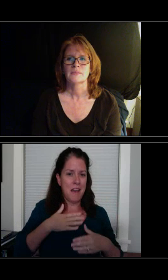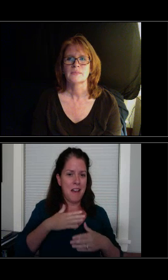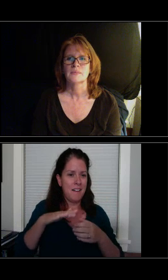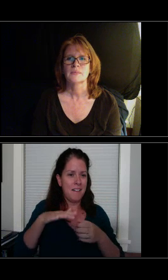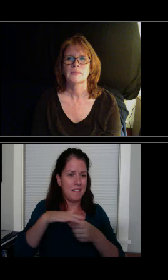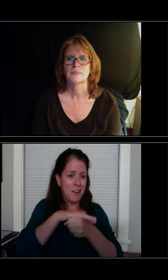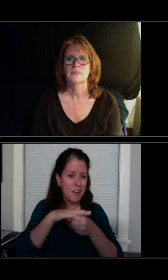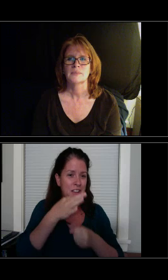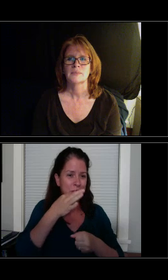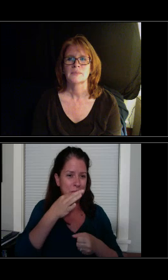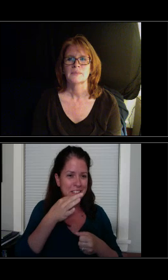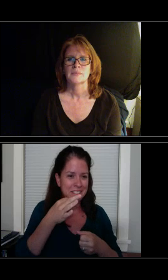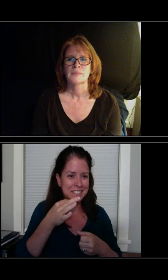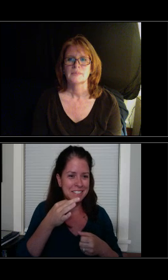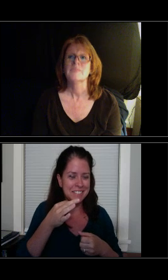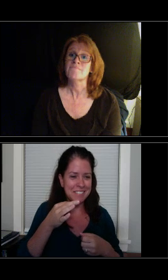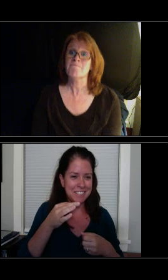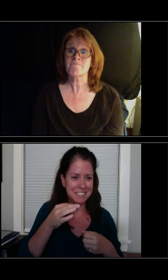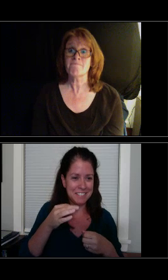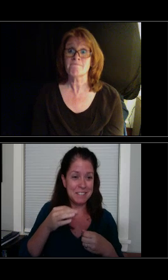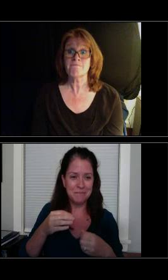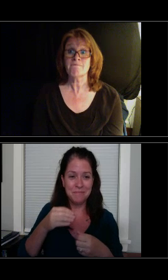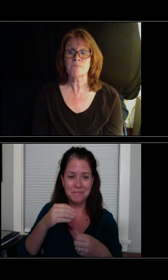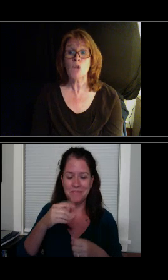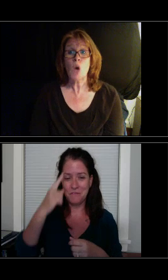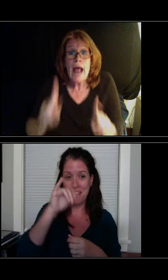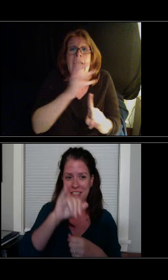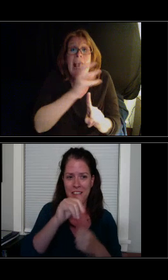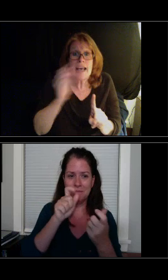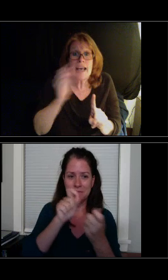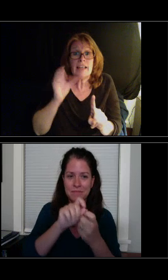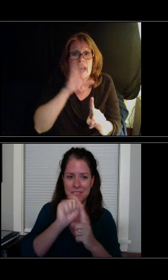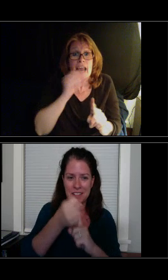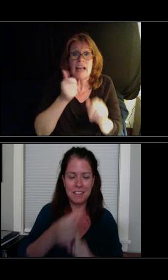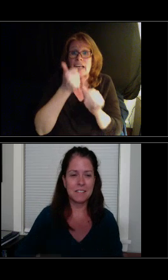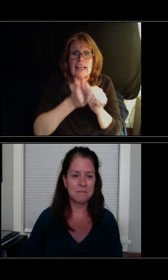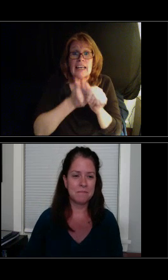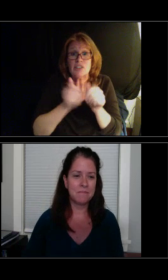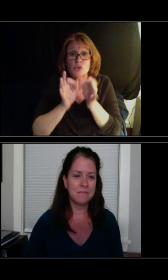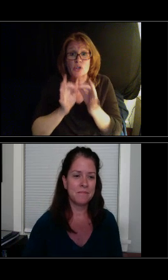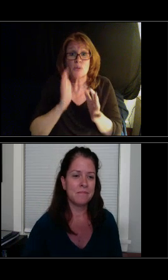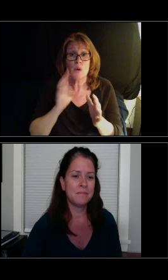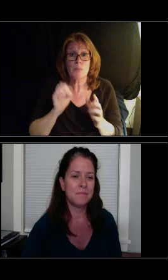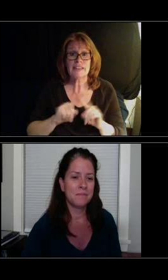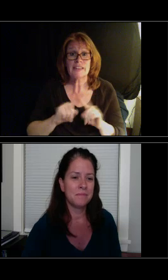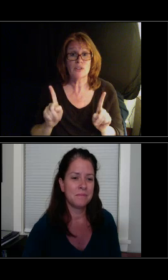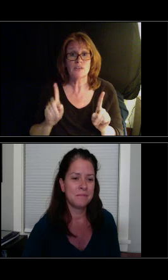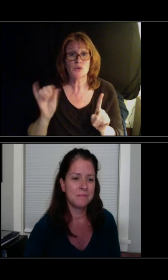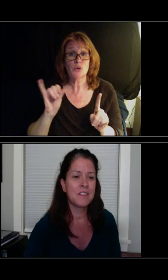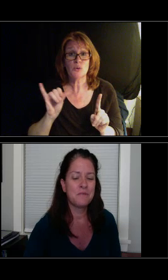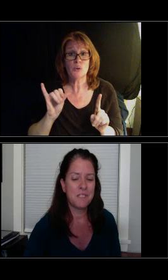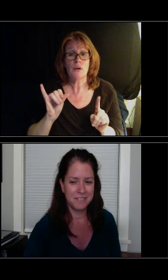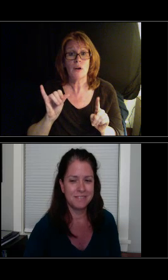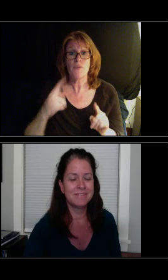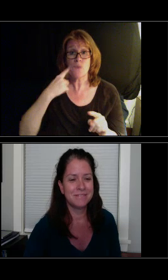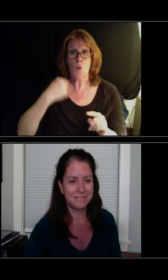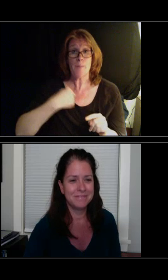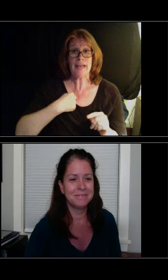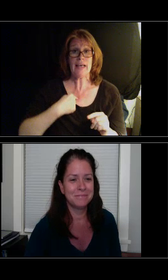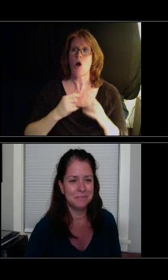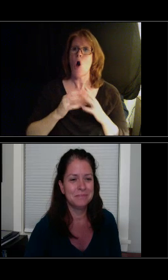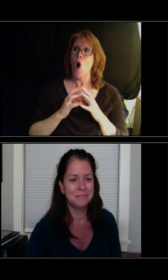So it requires that we identify or know and be able to know our area of expertise. And each interpreter